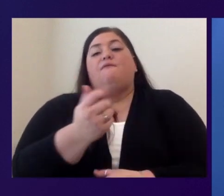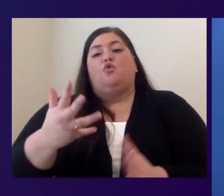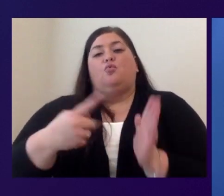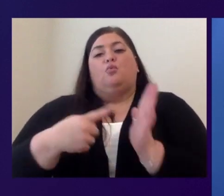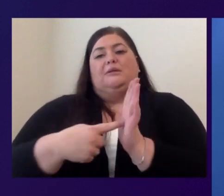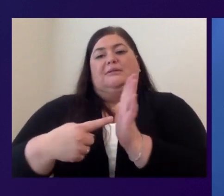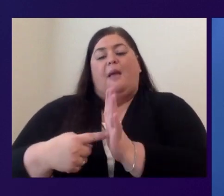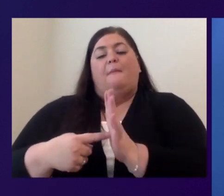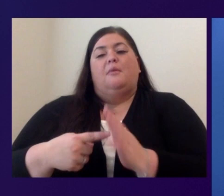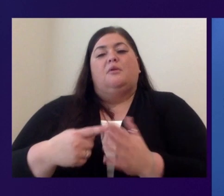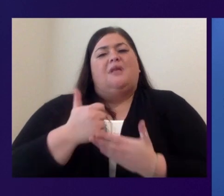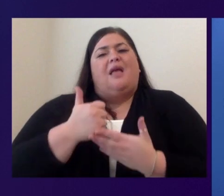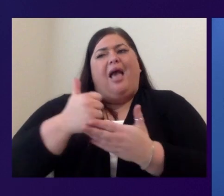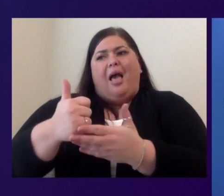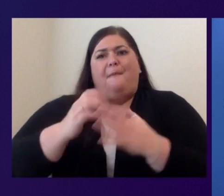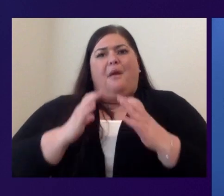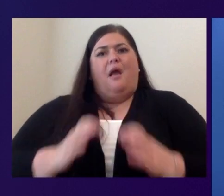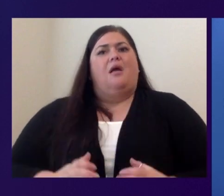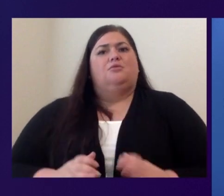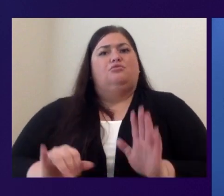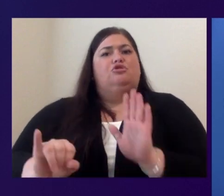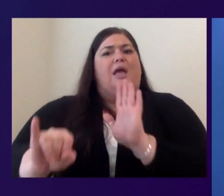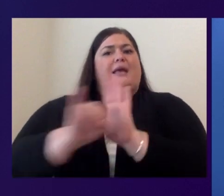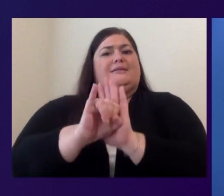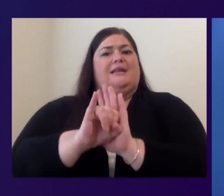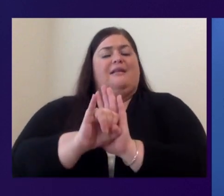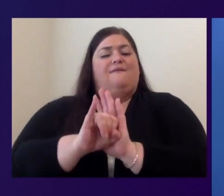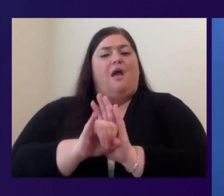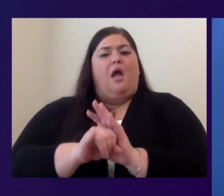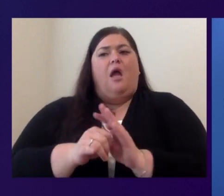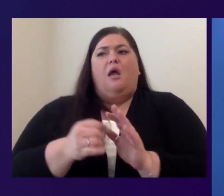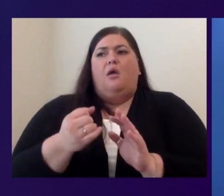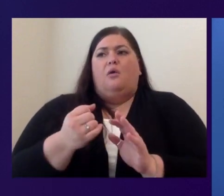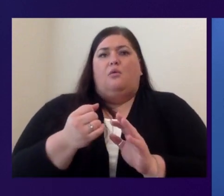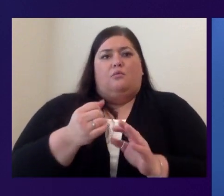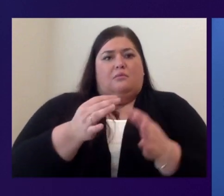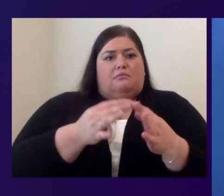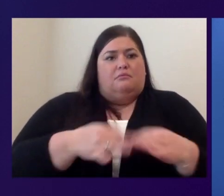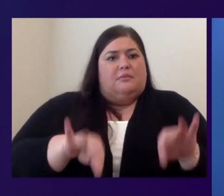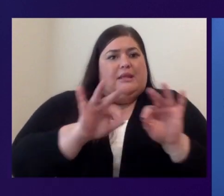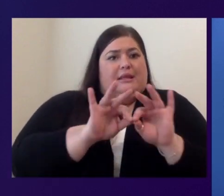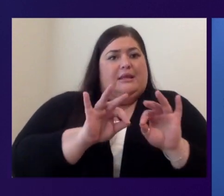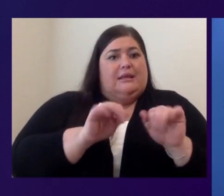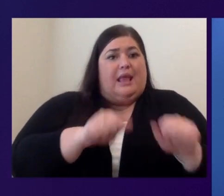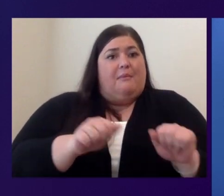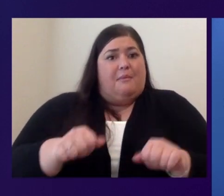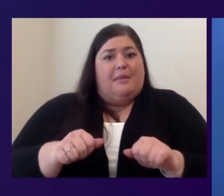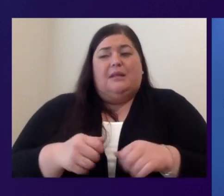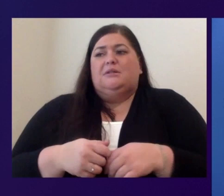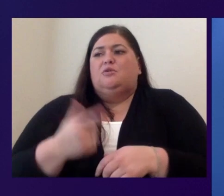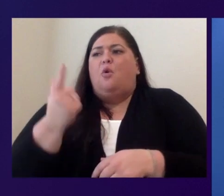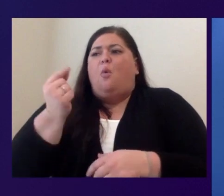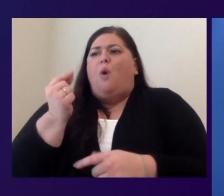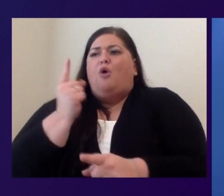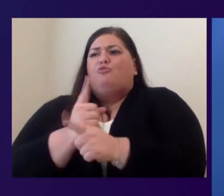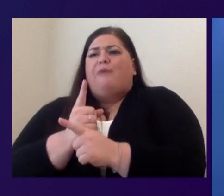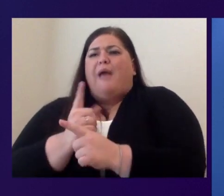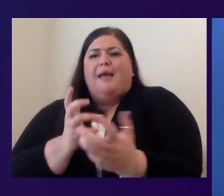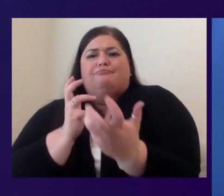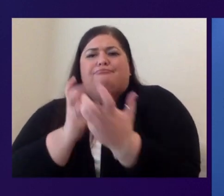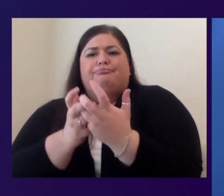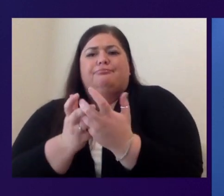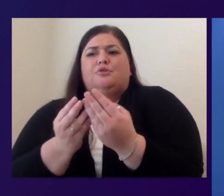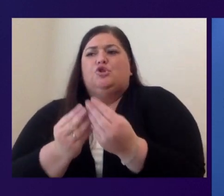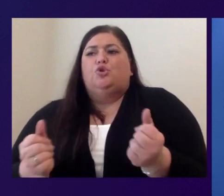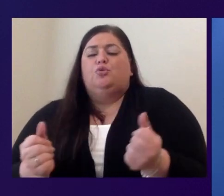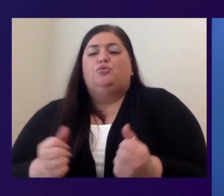customers identify, once you know those capabilities, what are the right solutions to address those capabilities so end users are very productive. desktop